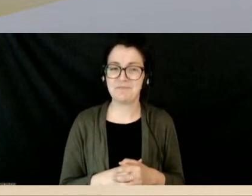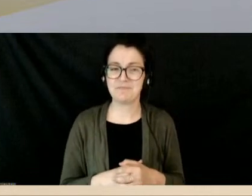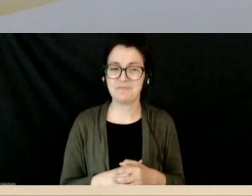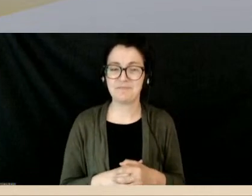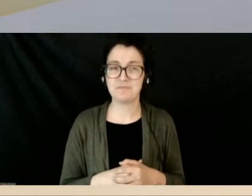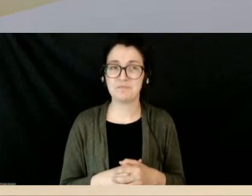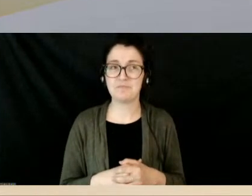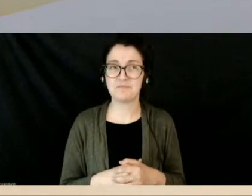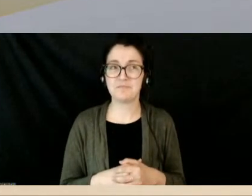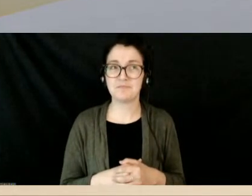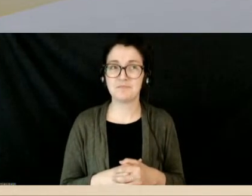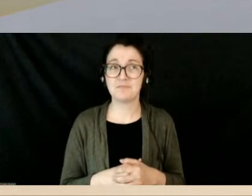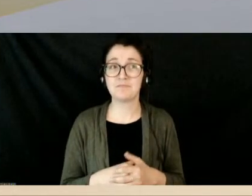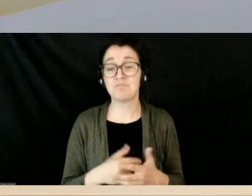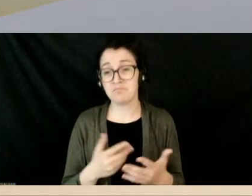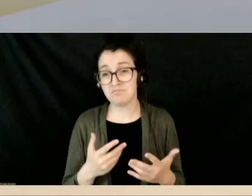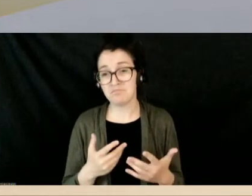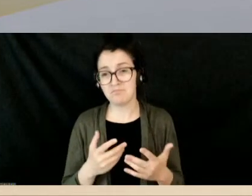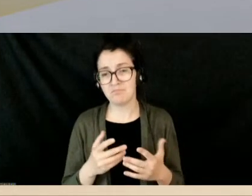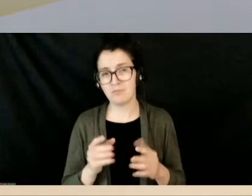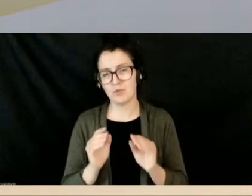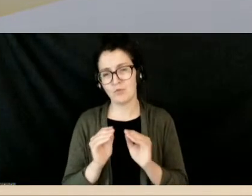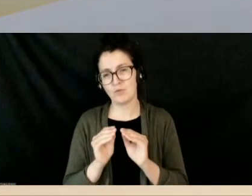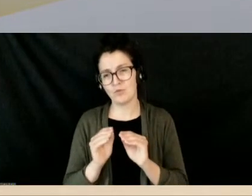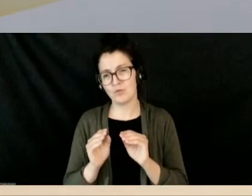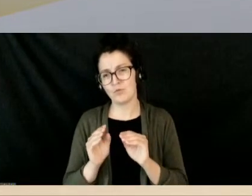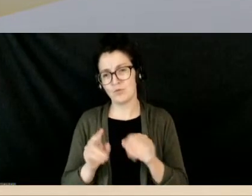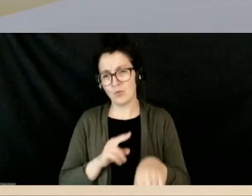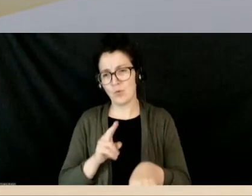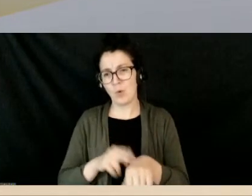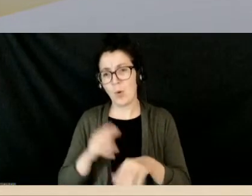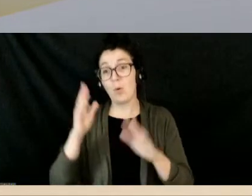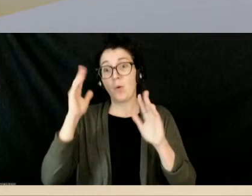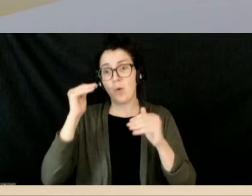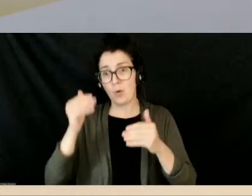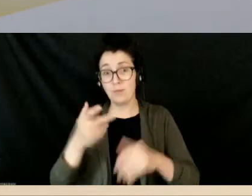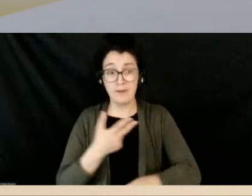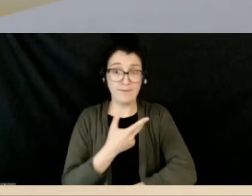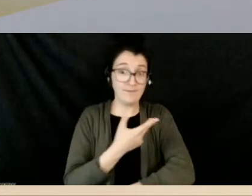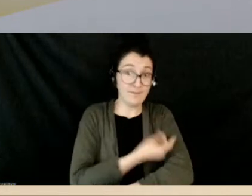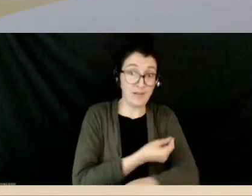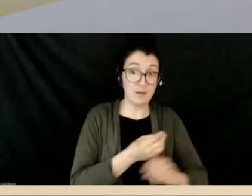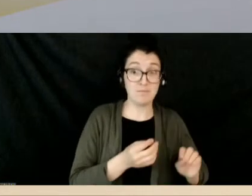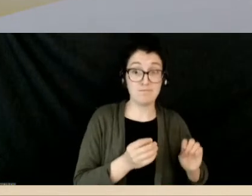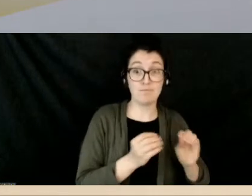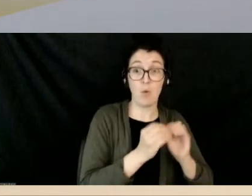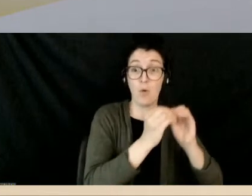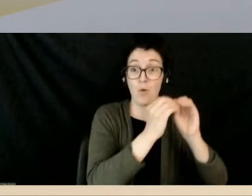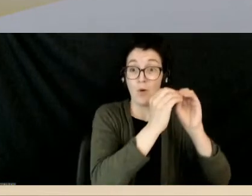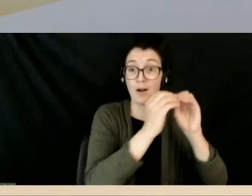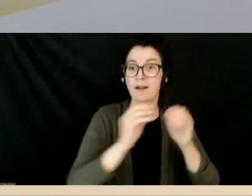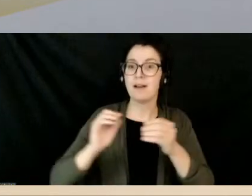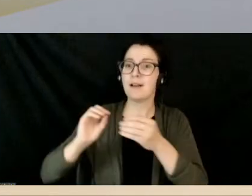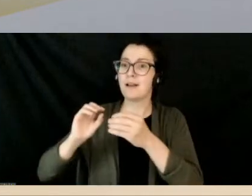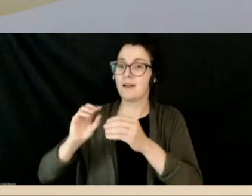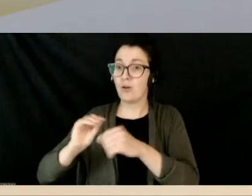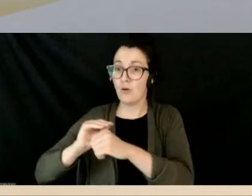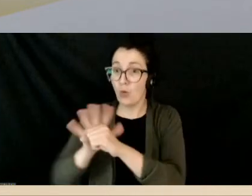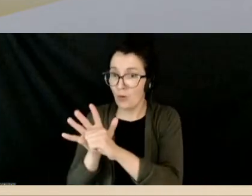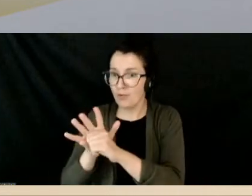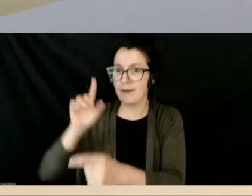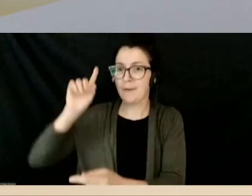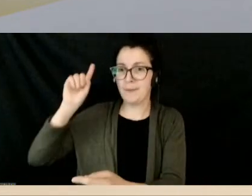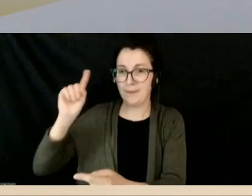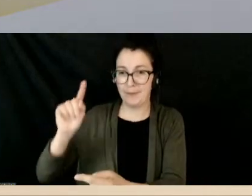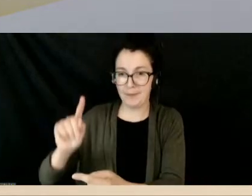along, we're hoping the numbers will continue to go down as more people get vaccinated. If those numbers in